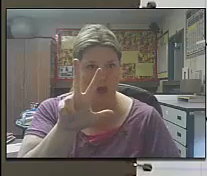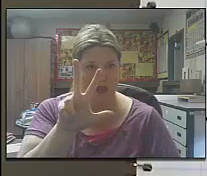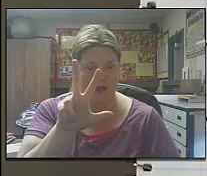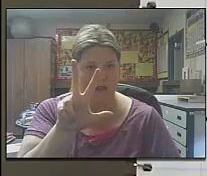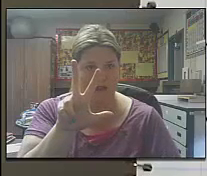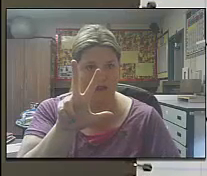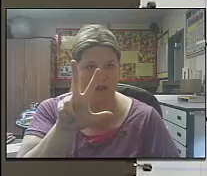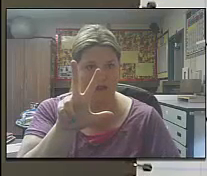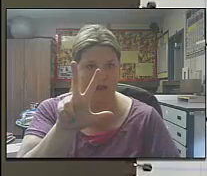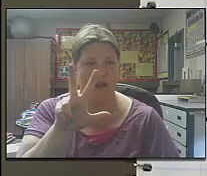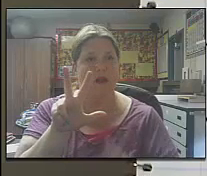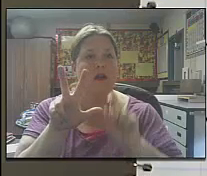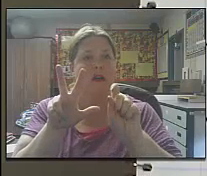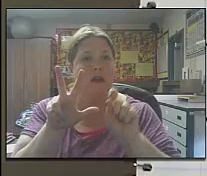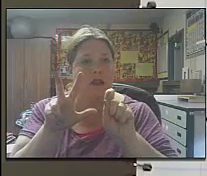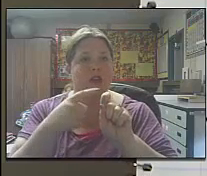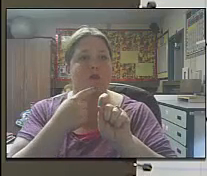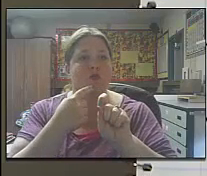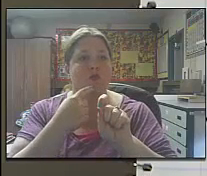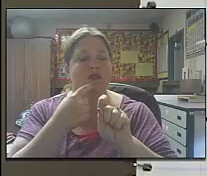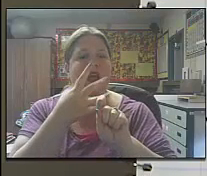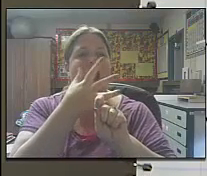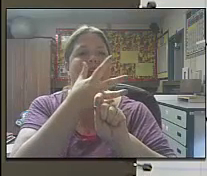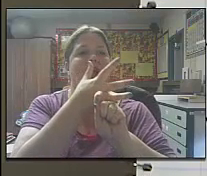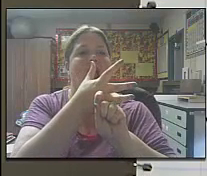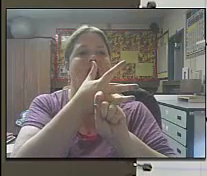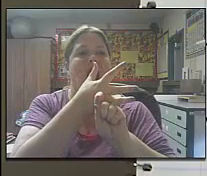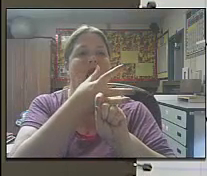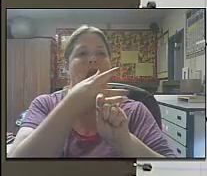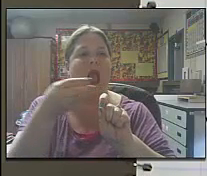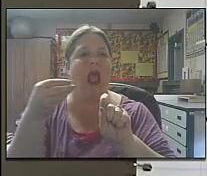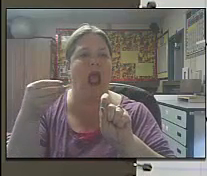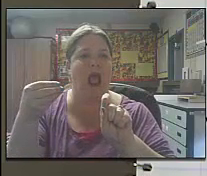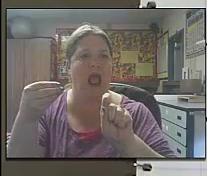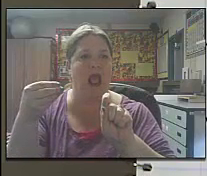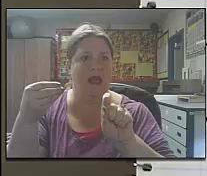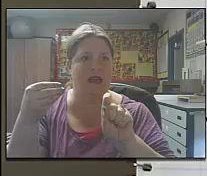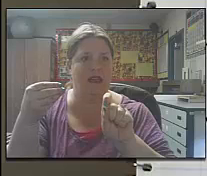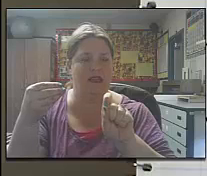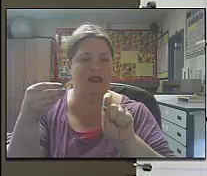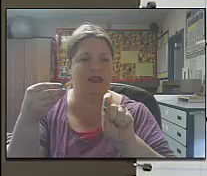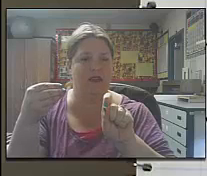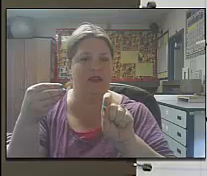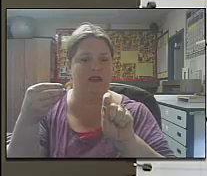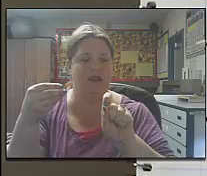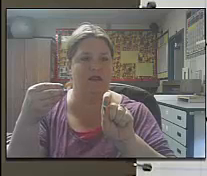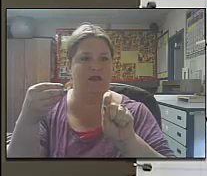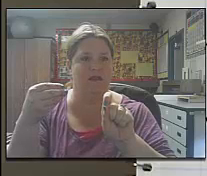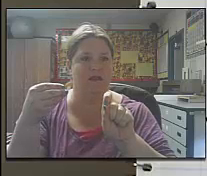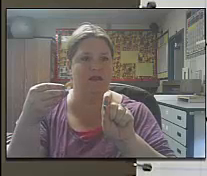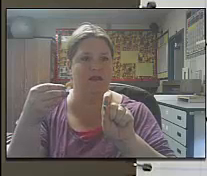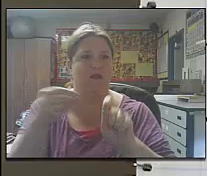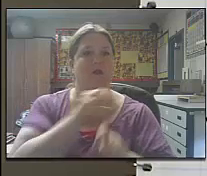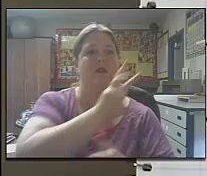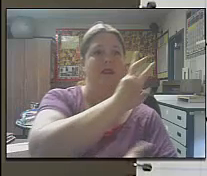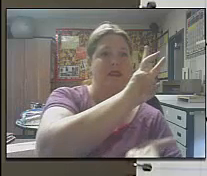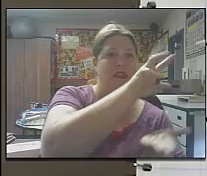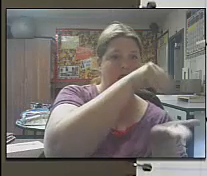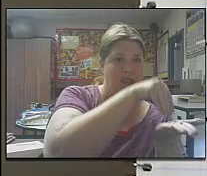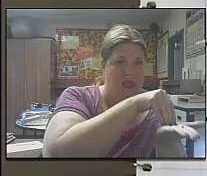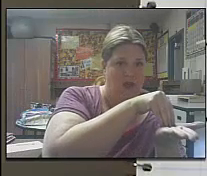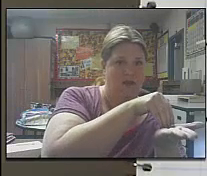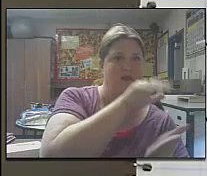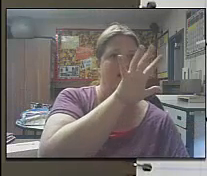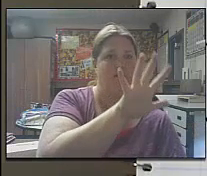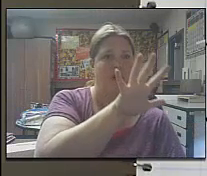543. The decimal, we always say the word and. Now's the